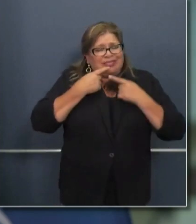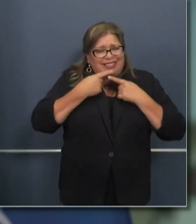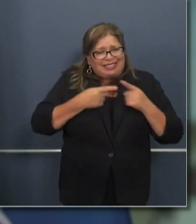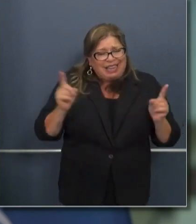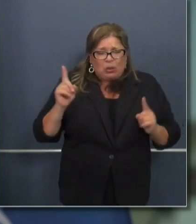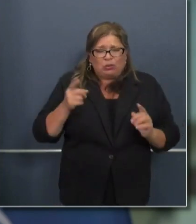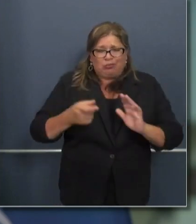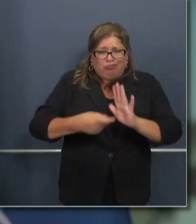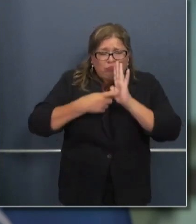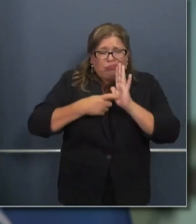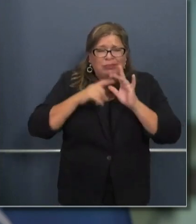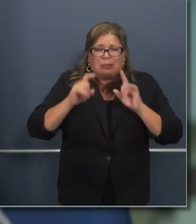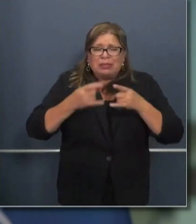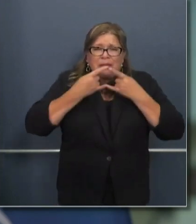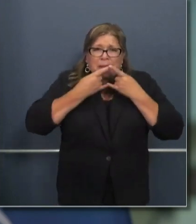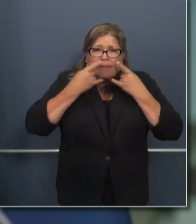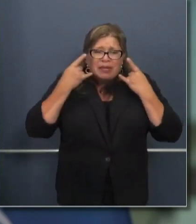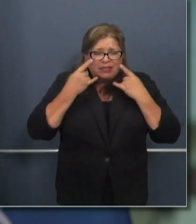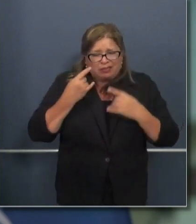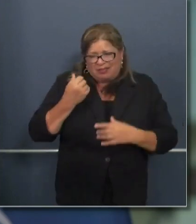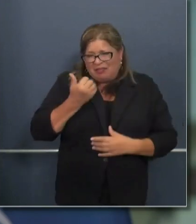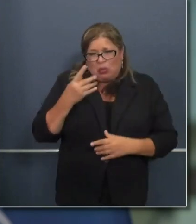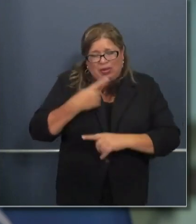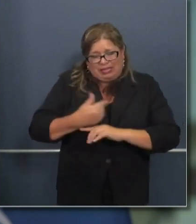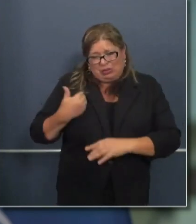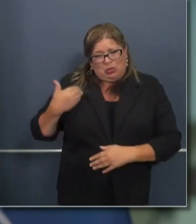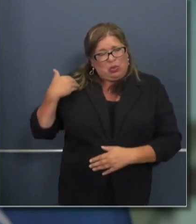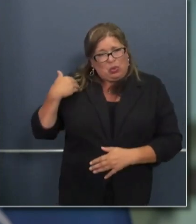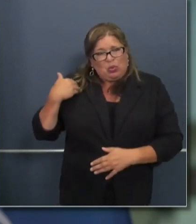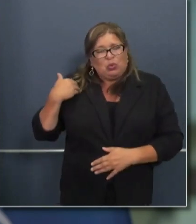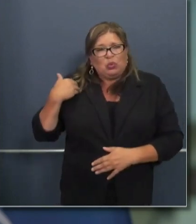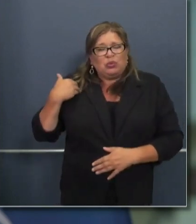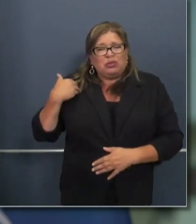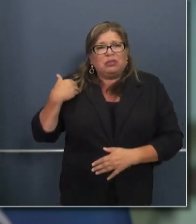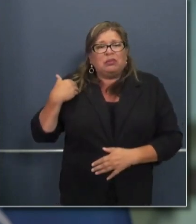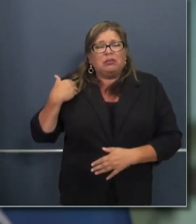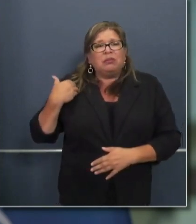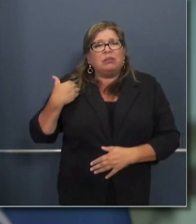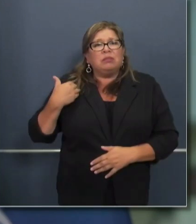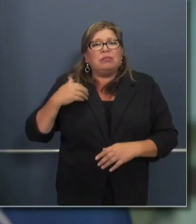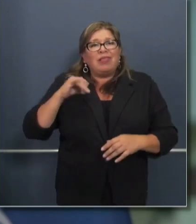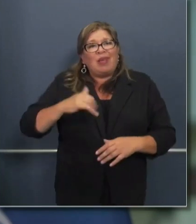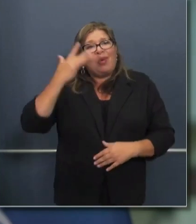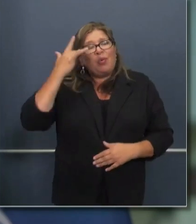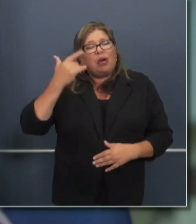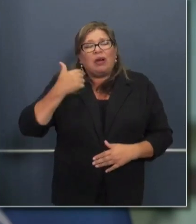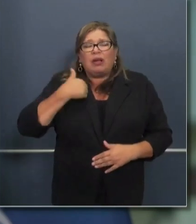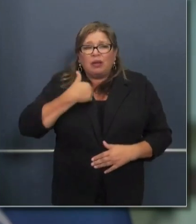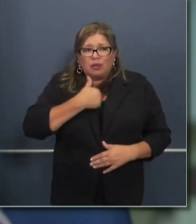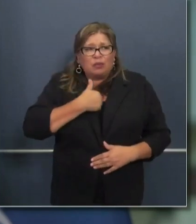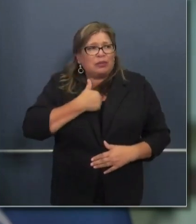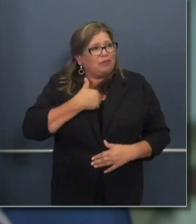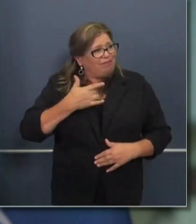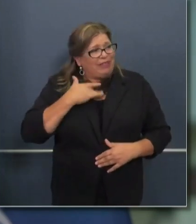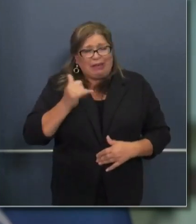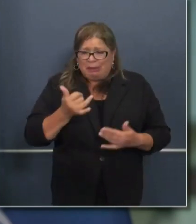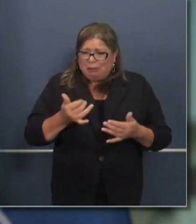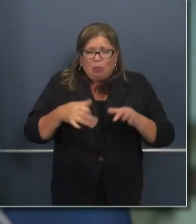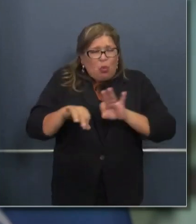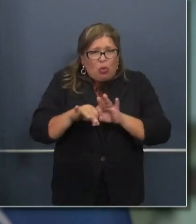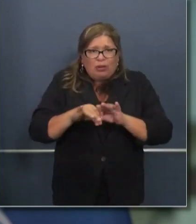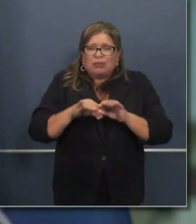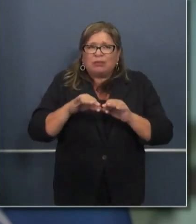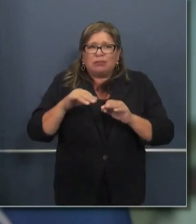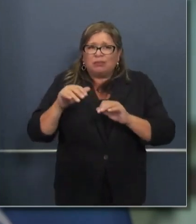at the front of this conversation that video, again, deep gratitude to the former governors for be willing to participate in that